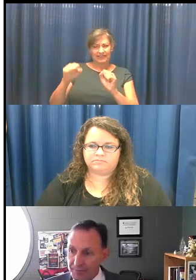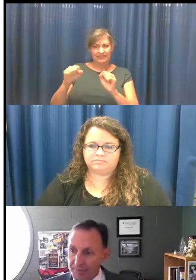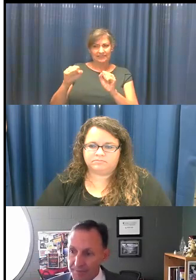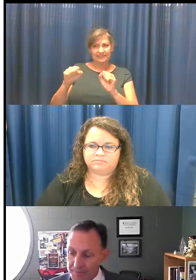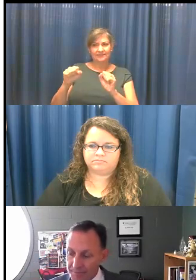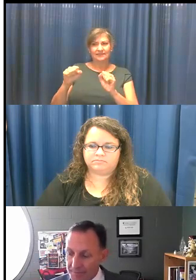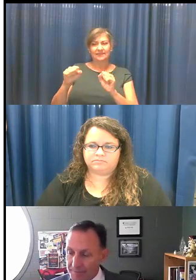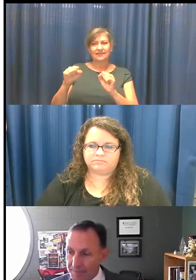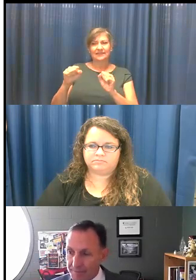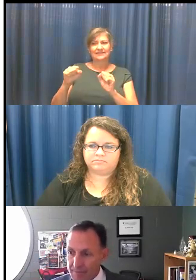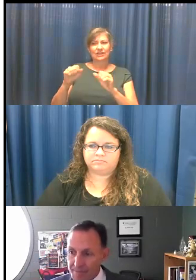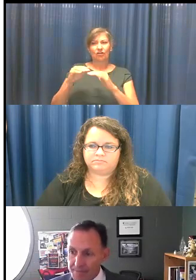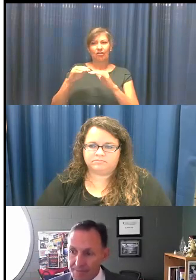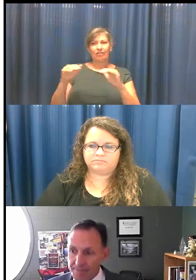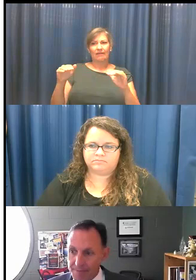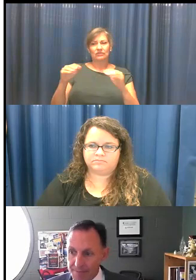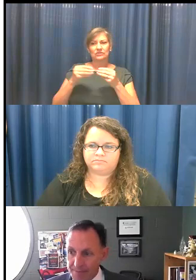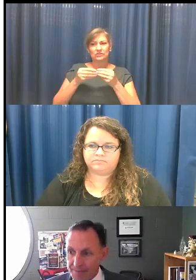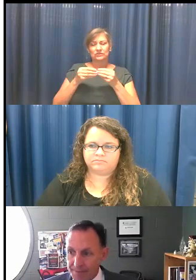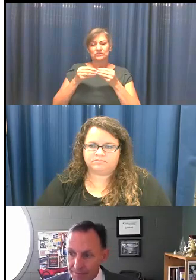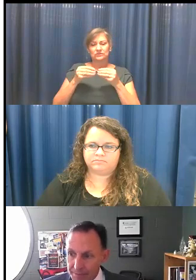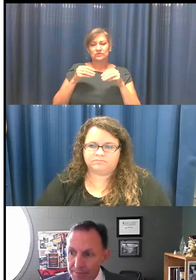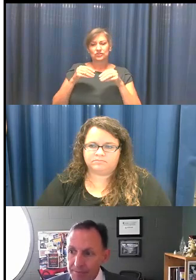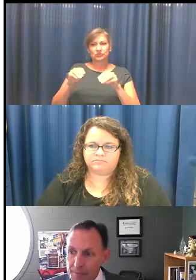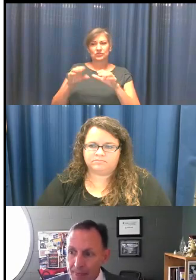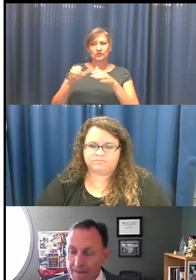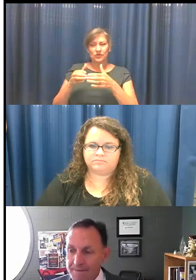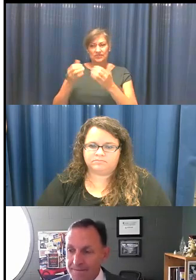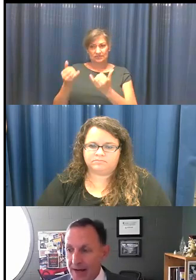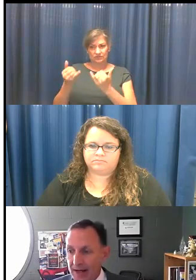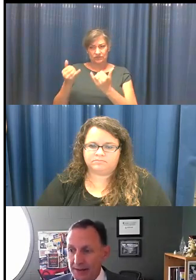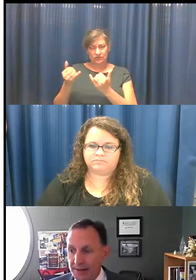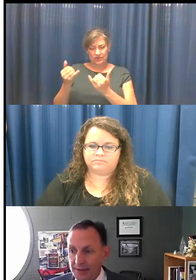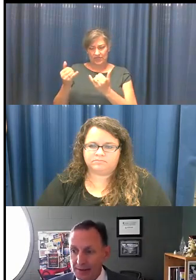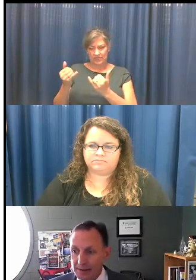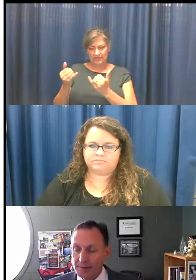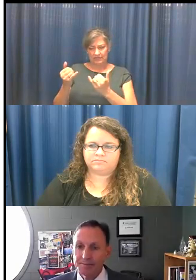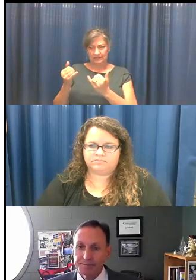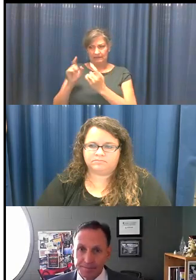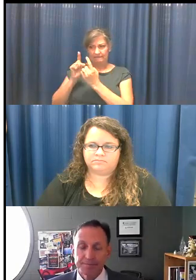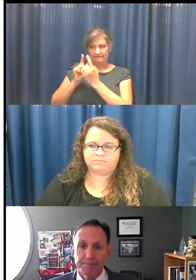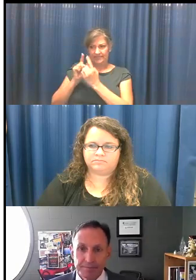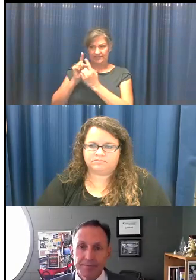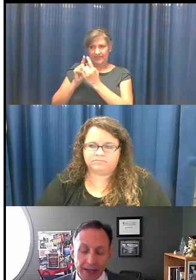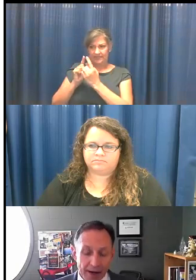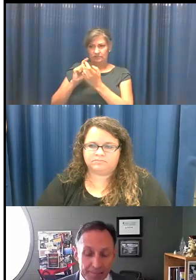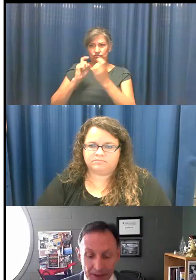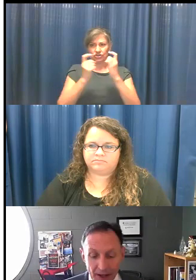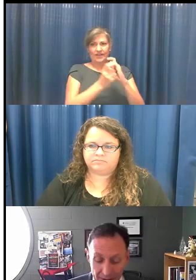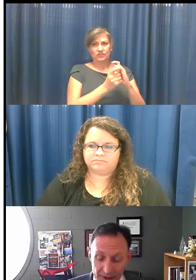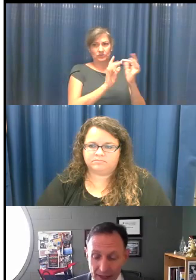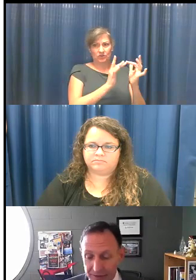a threshold to move courses that are currently face-to-face online?